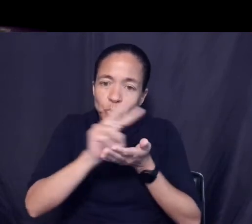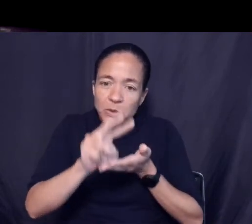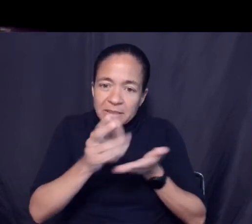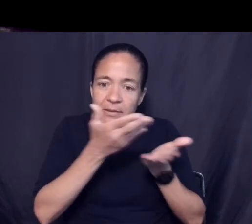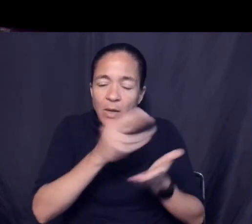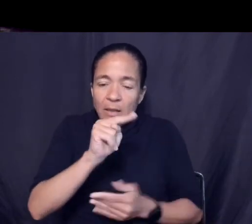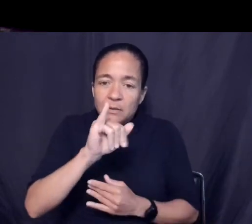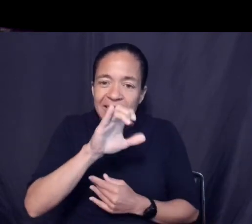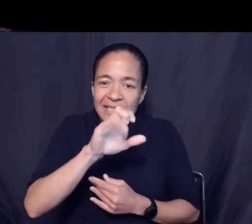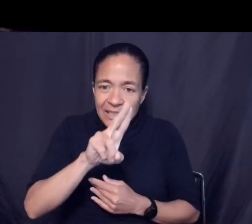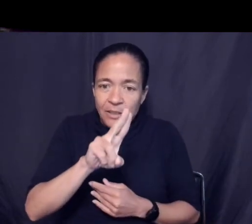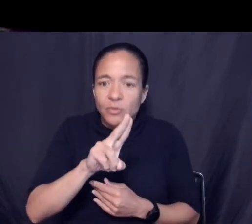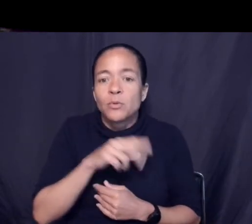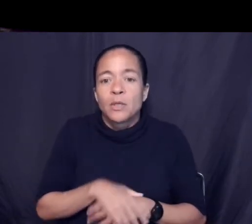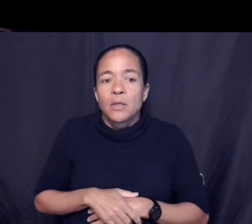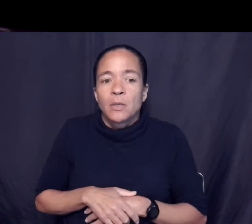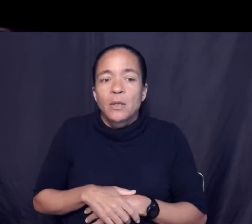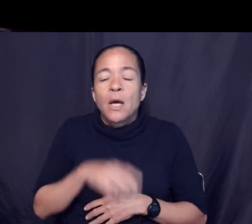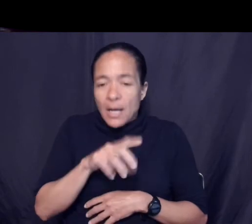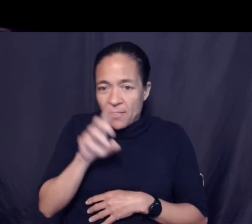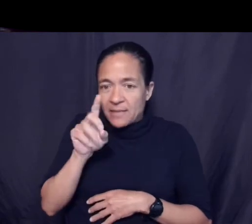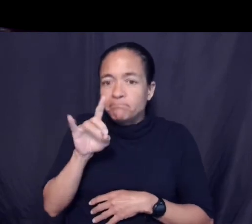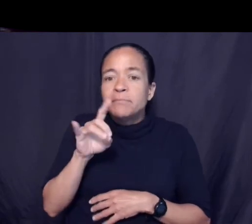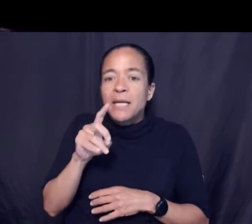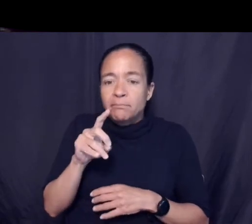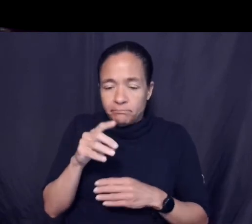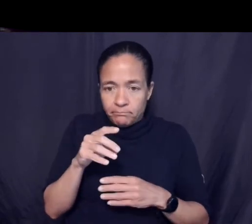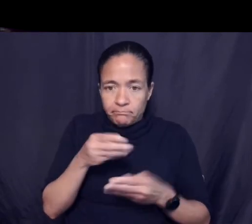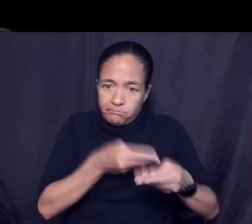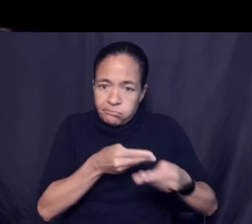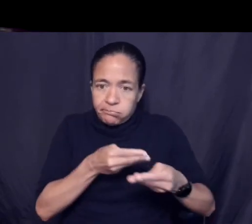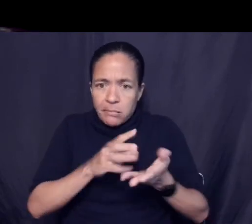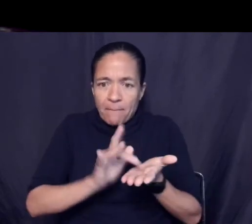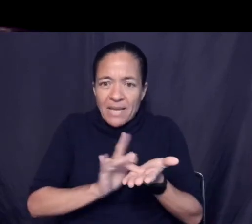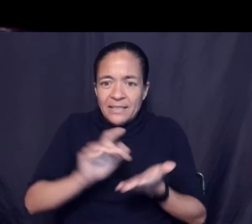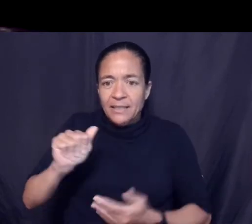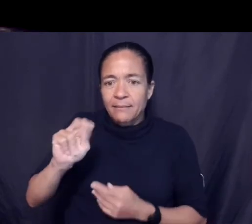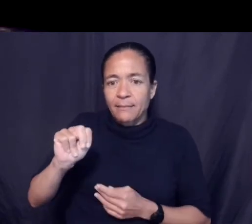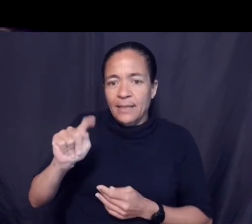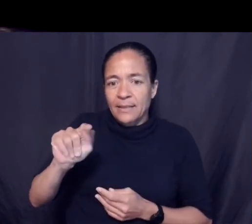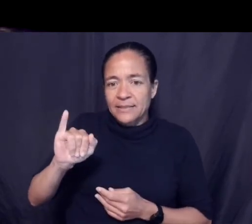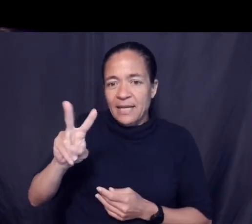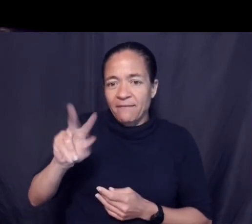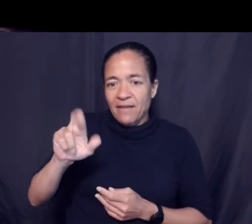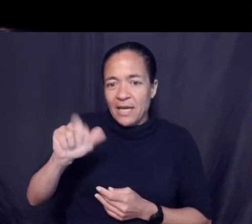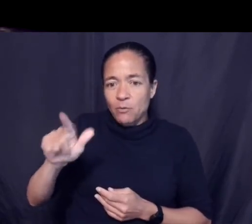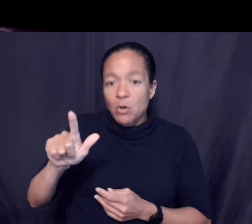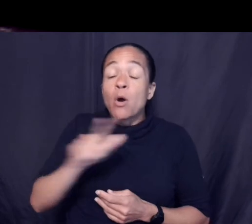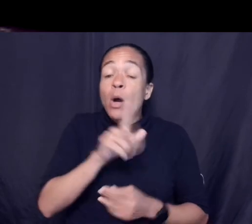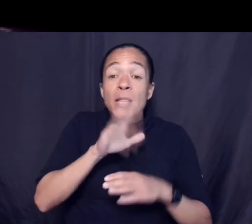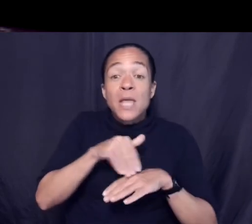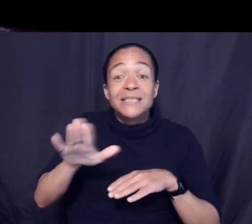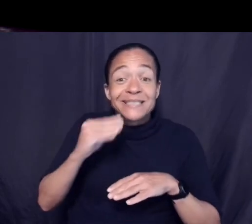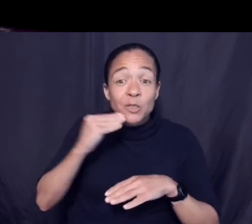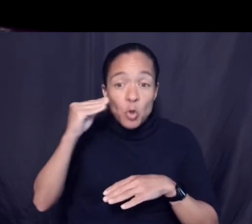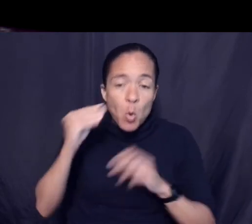NICU. She was started on an antiviral, and we eventually got to go home